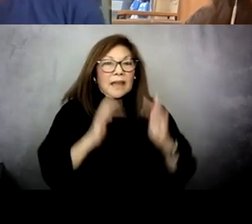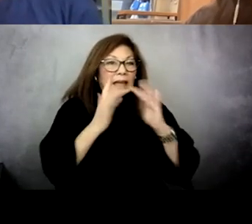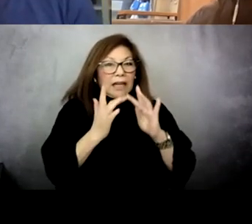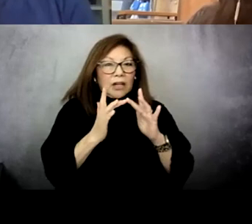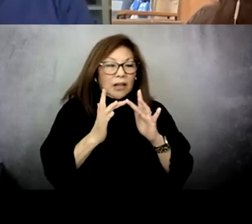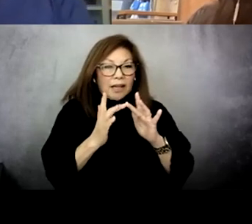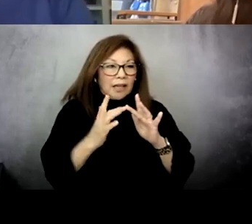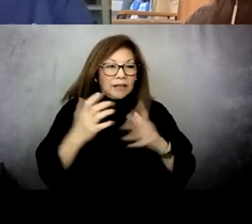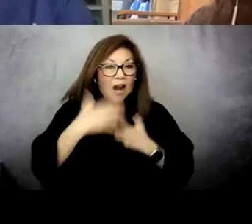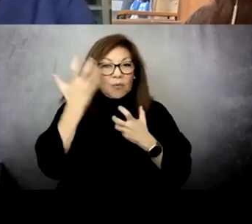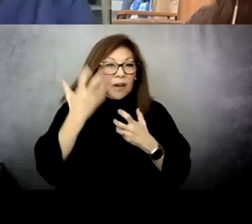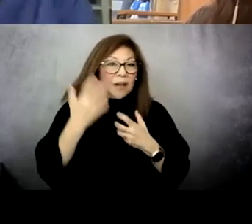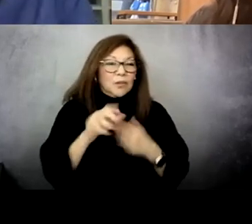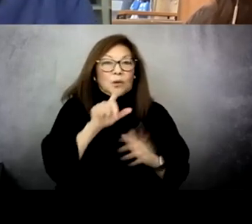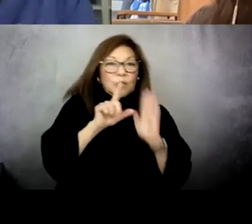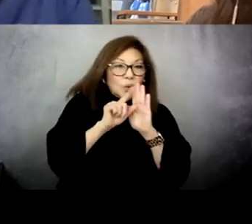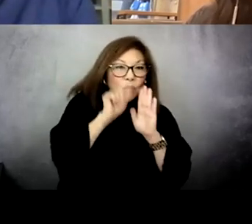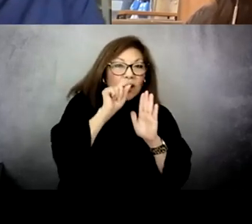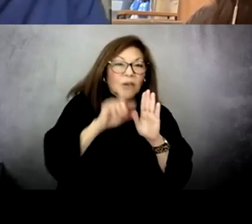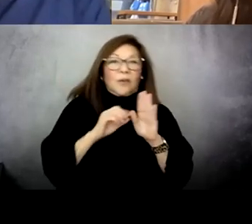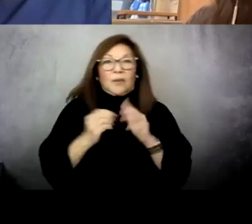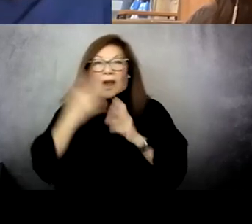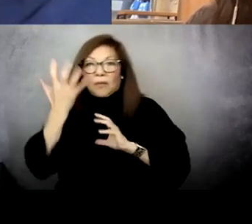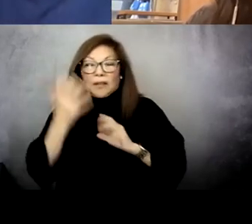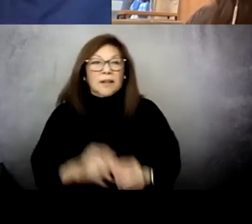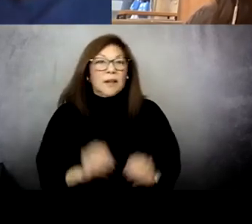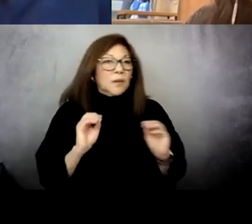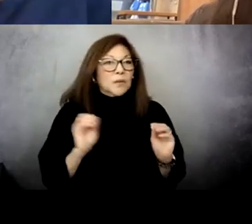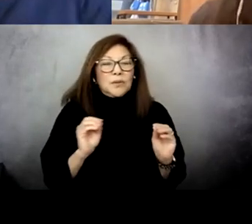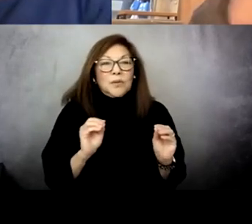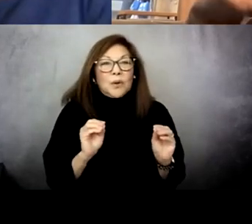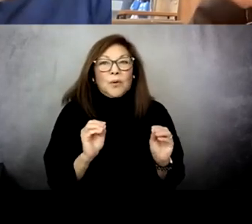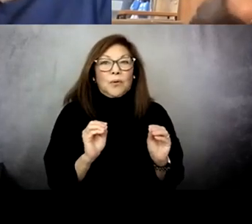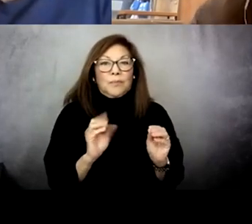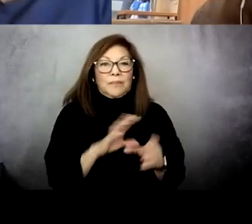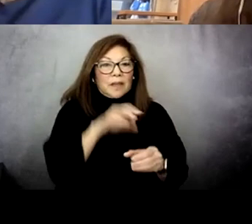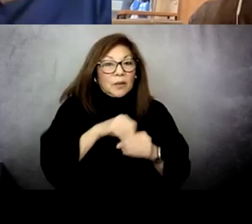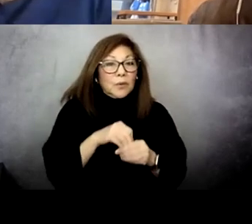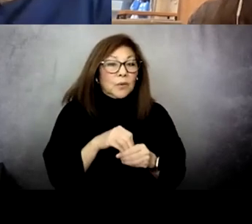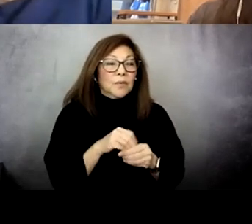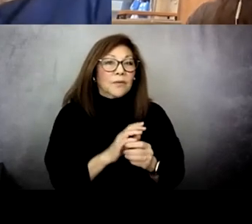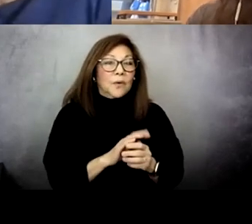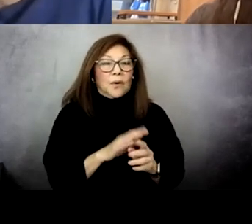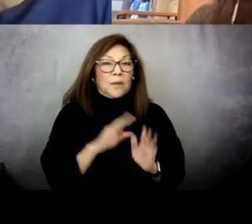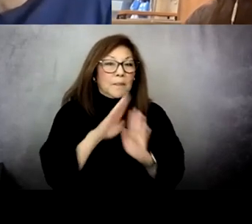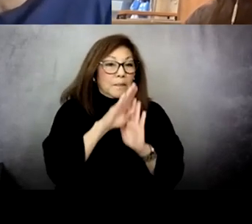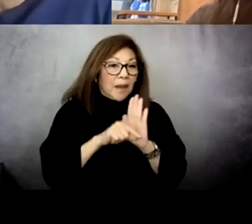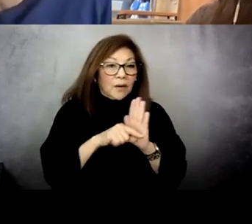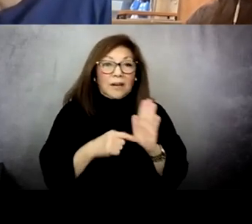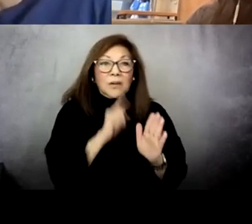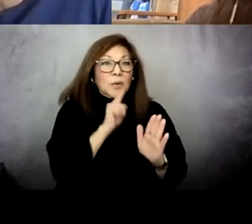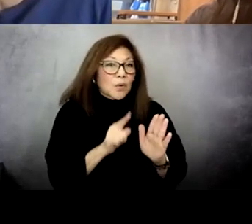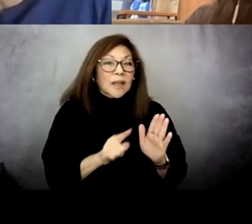Twitter outrage or whatever, is there's no room for like nuance, right? You're either like,